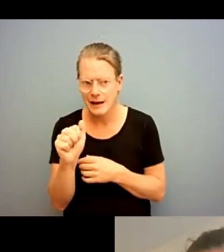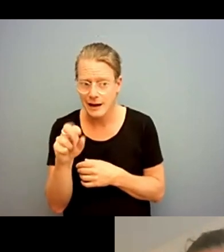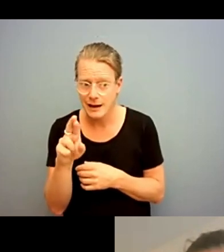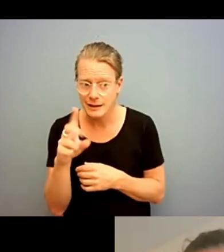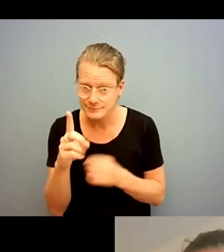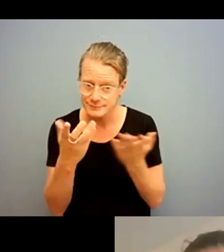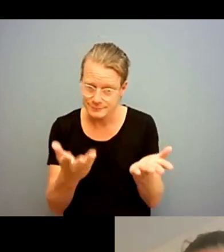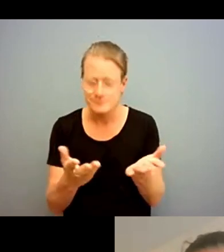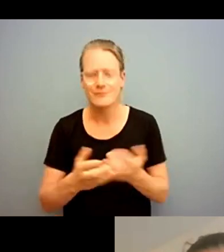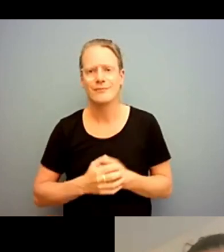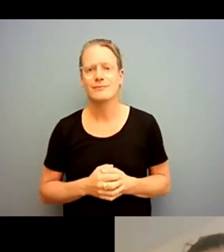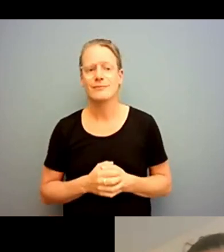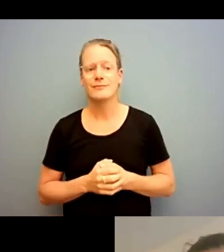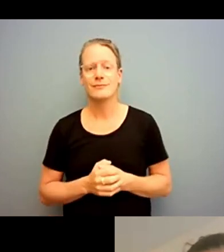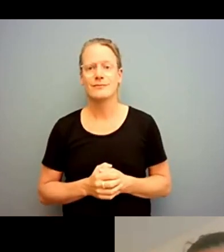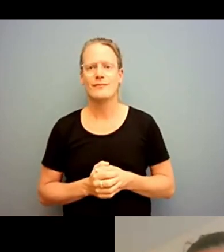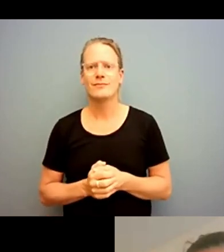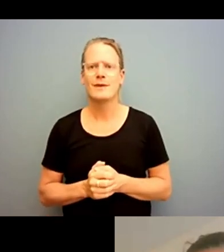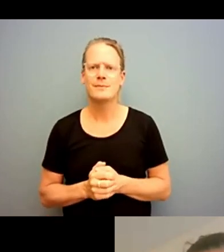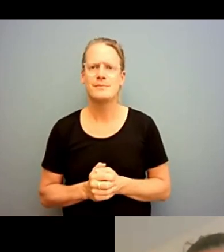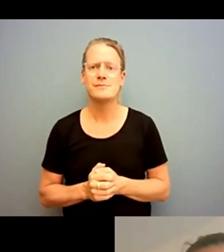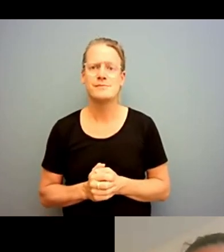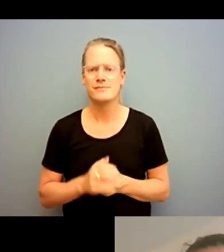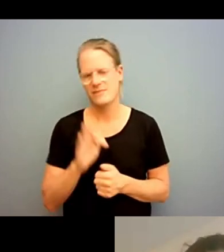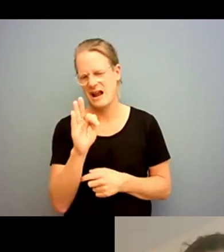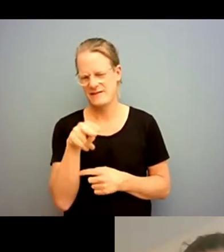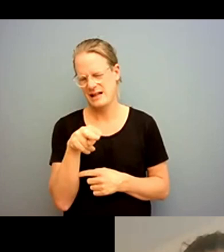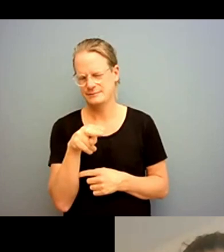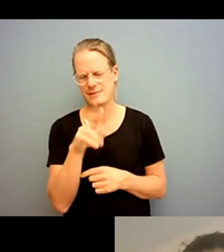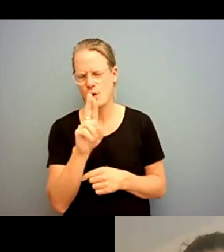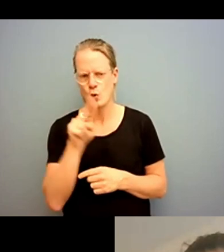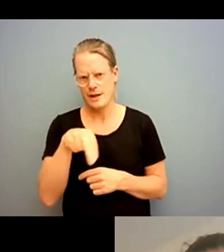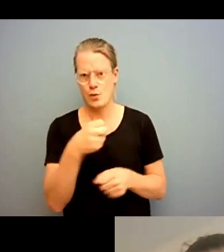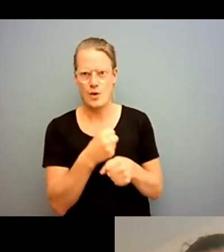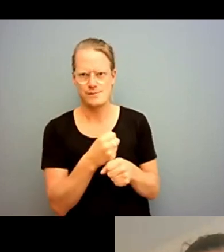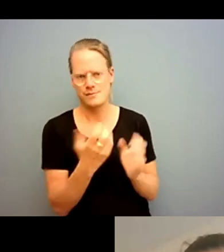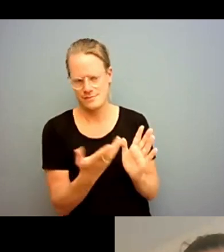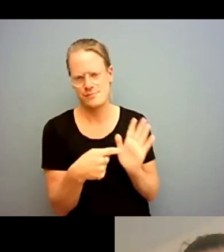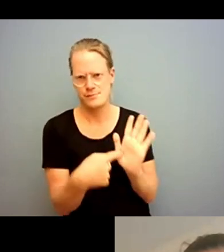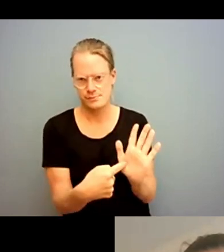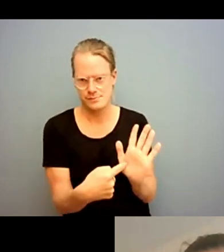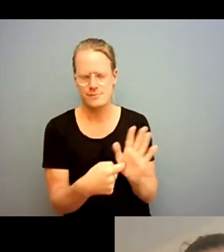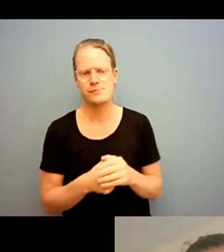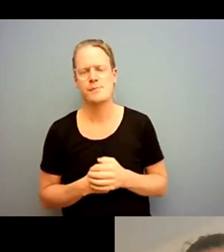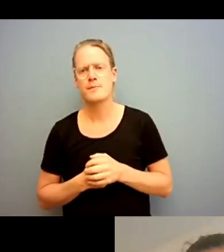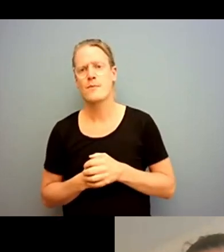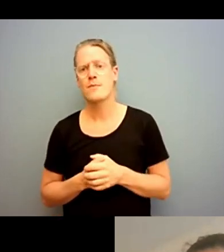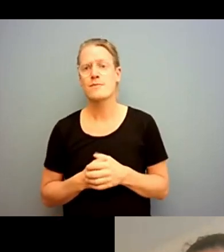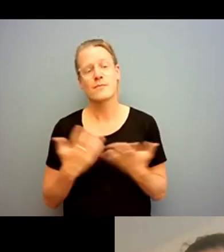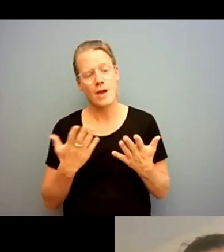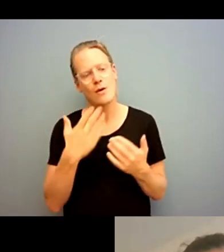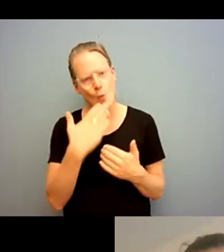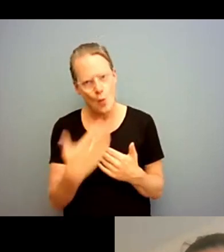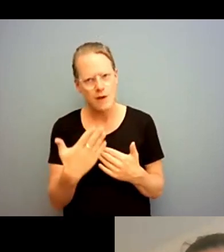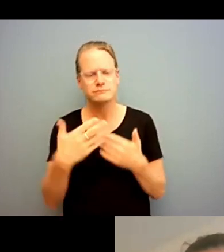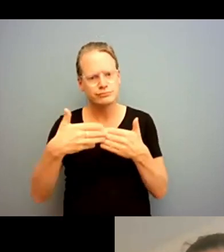for the rights of persons with disabilities at the UN, and good luck with your meetings with your colleagues, with overarching all of